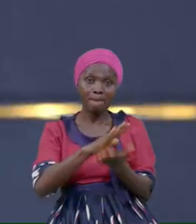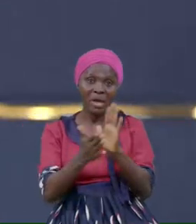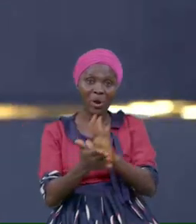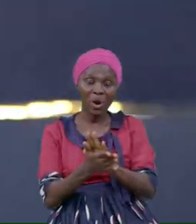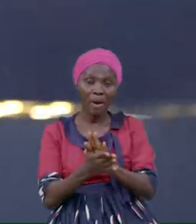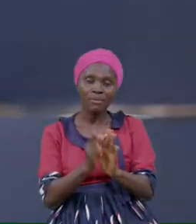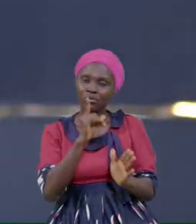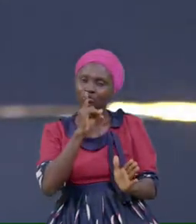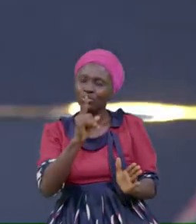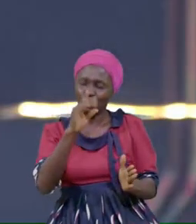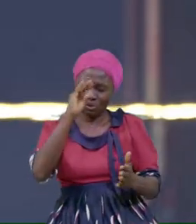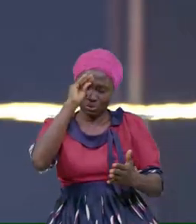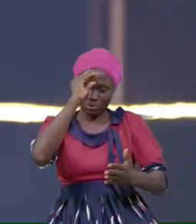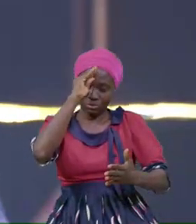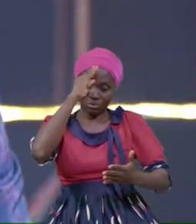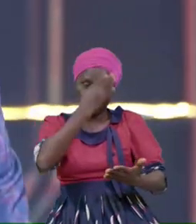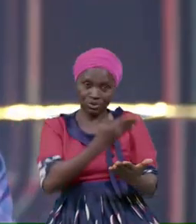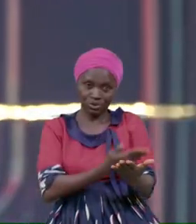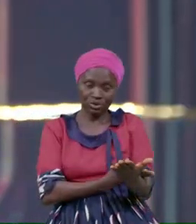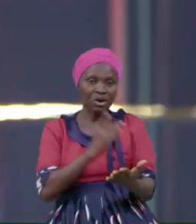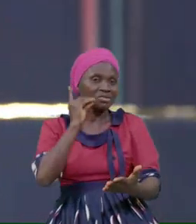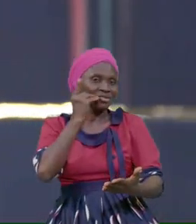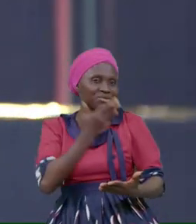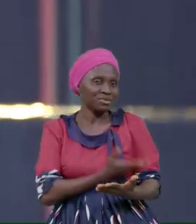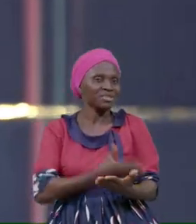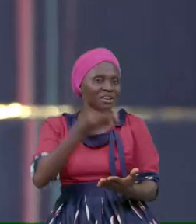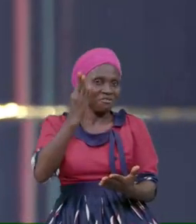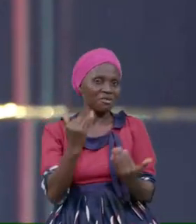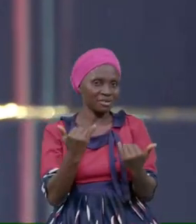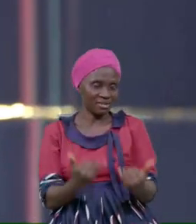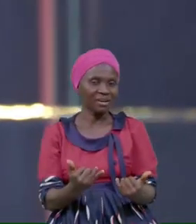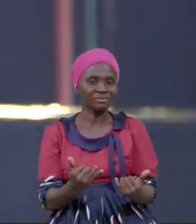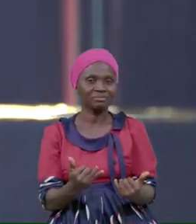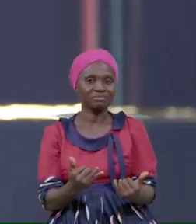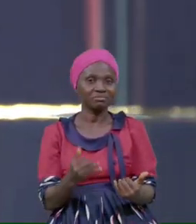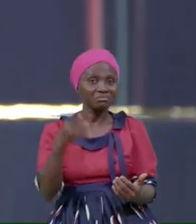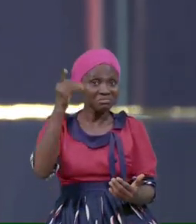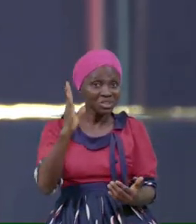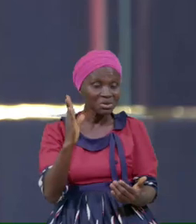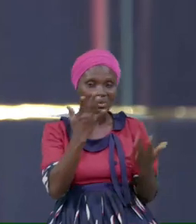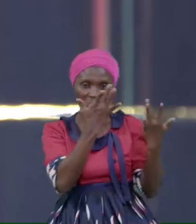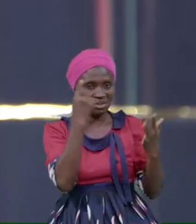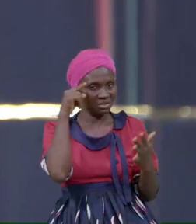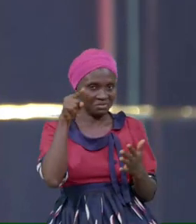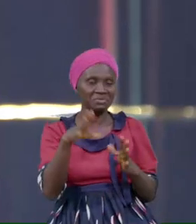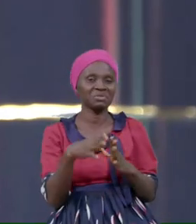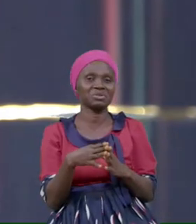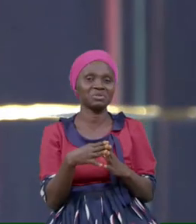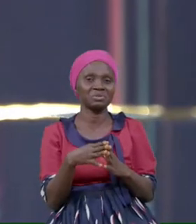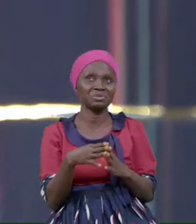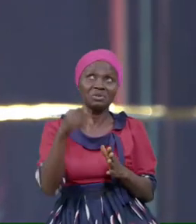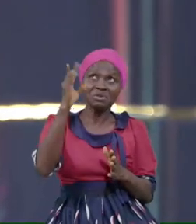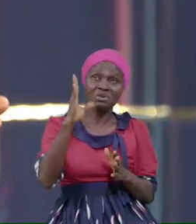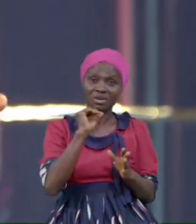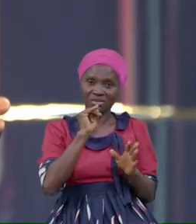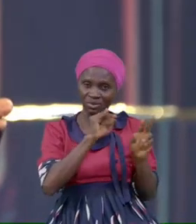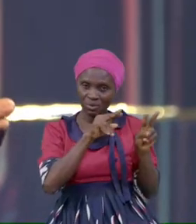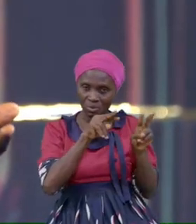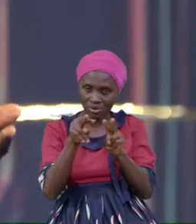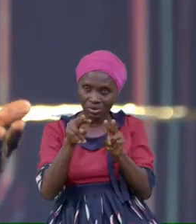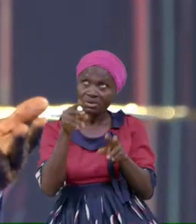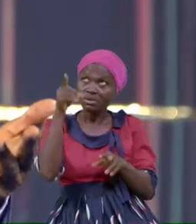up your hand there. The Lord is looking for you. He knows where you are. He's watching now that you're raising